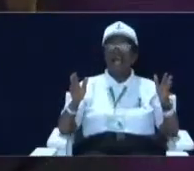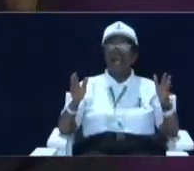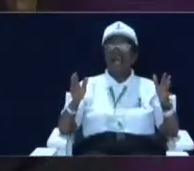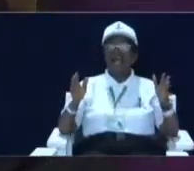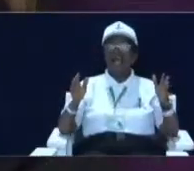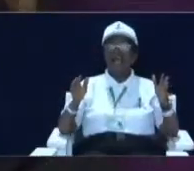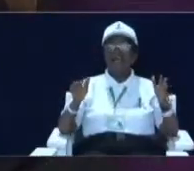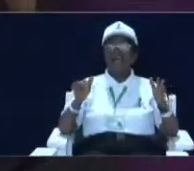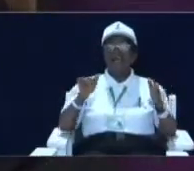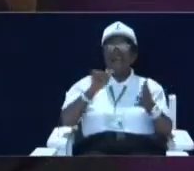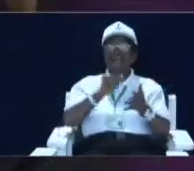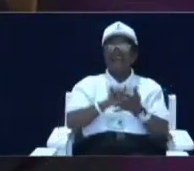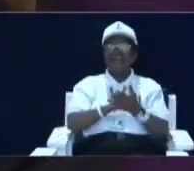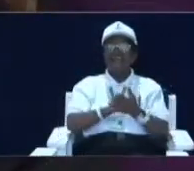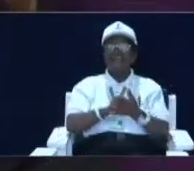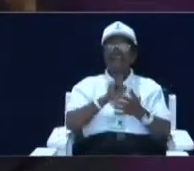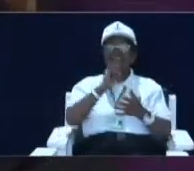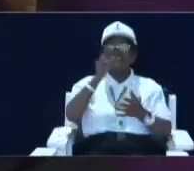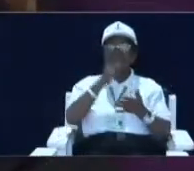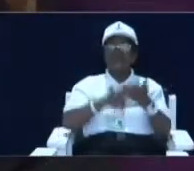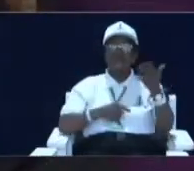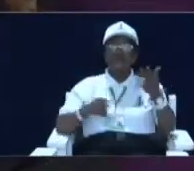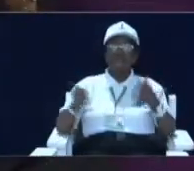That's what you will call